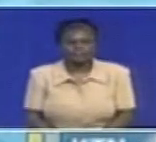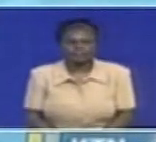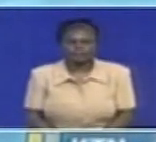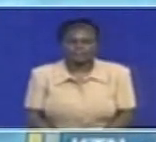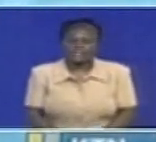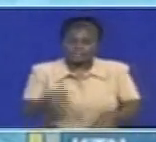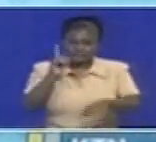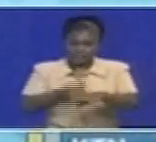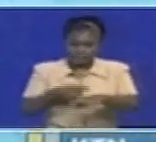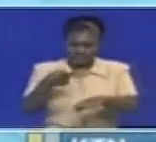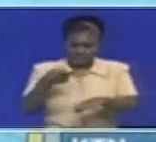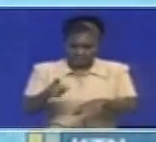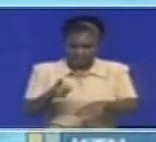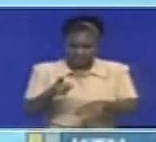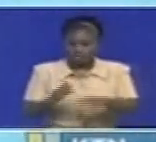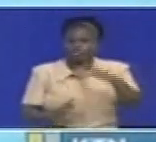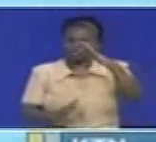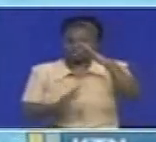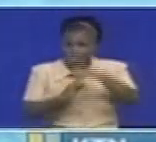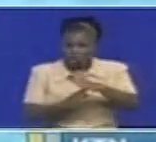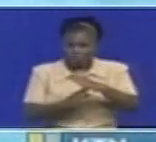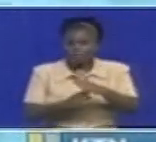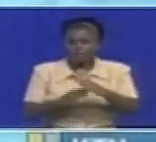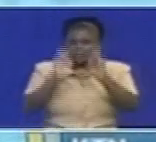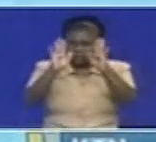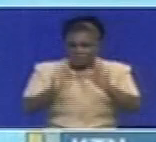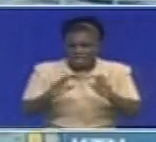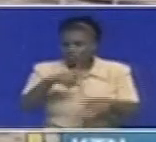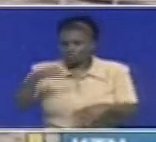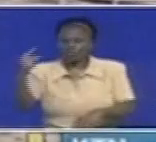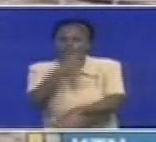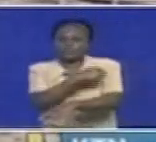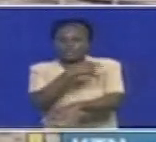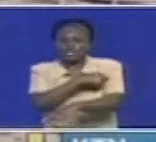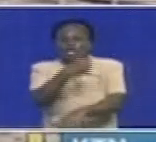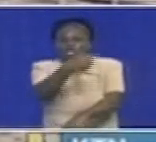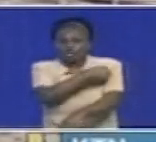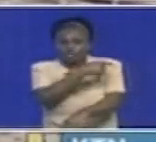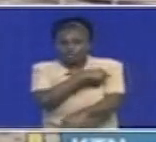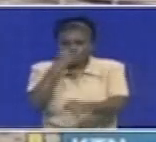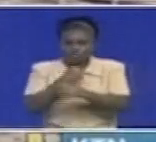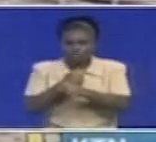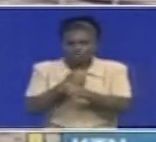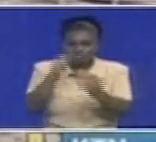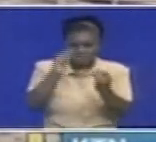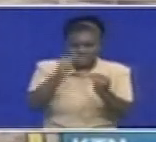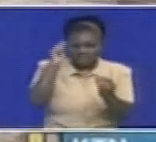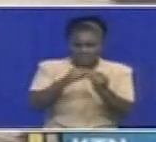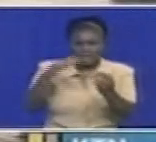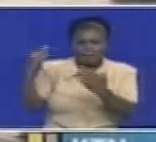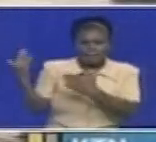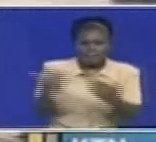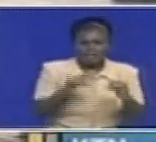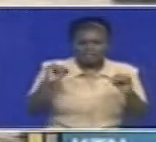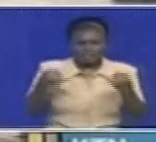At that time, the priority was to take the little girl to hospital. The doctors ran several tests on her and came back with